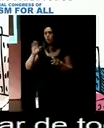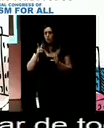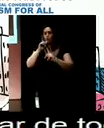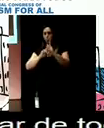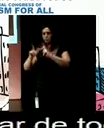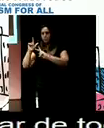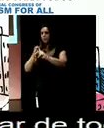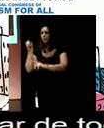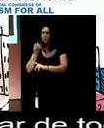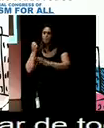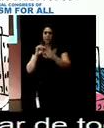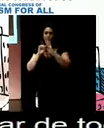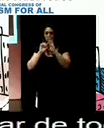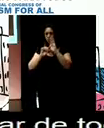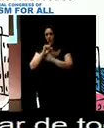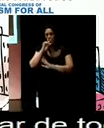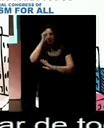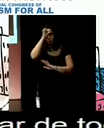the destinations have to develop